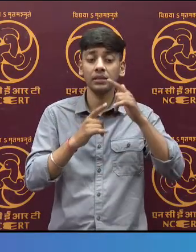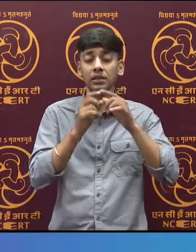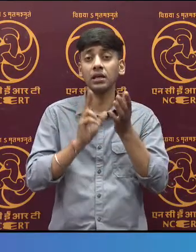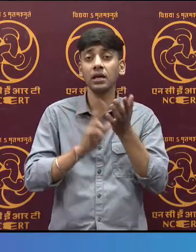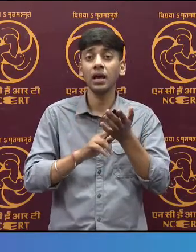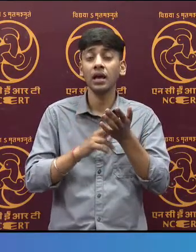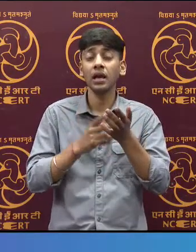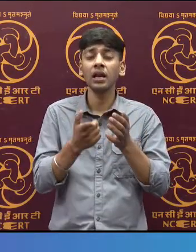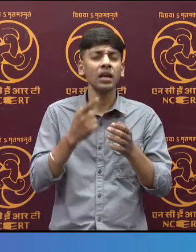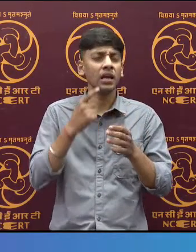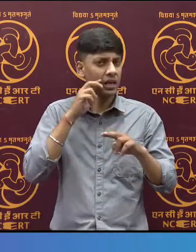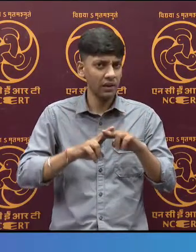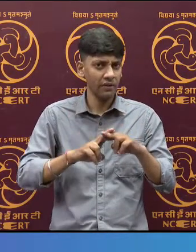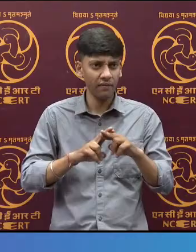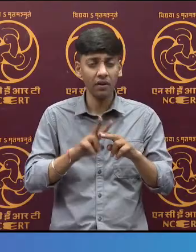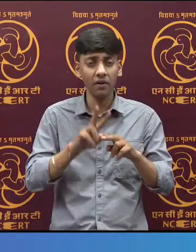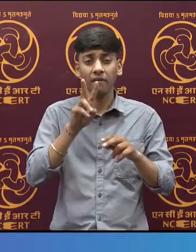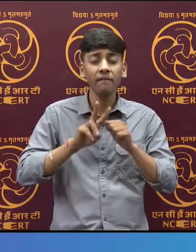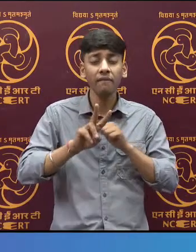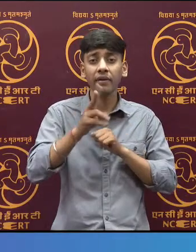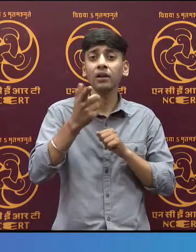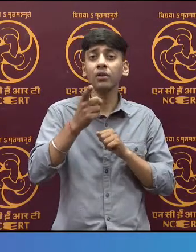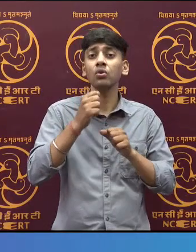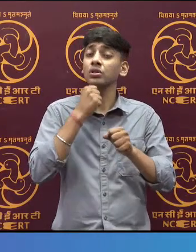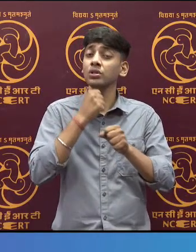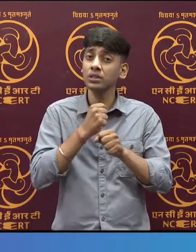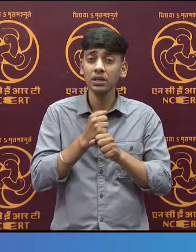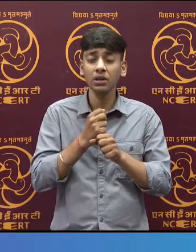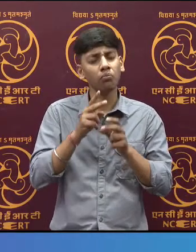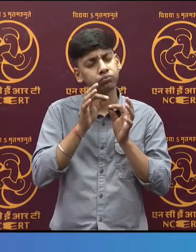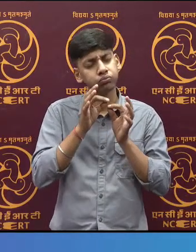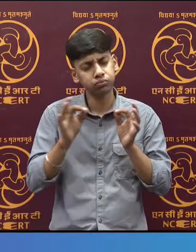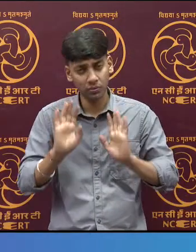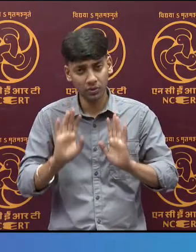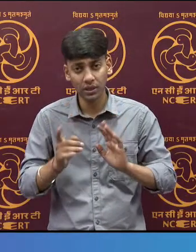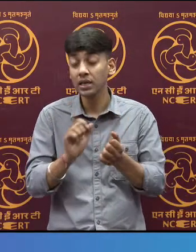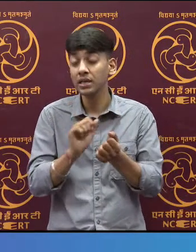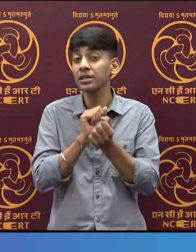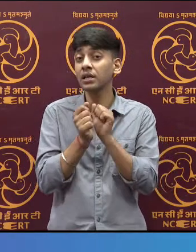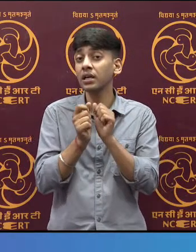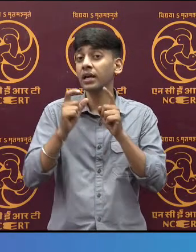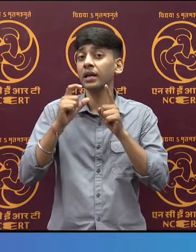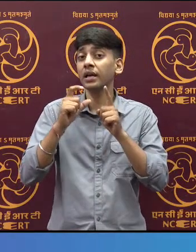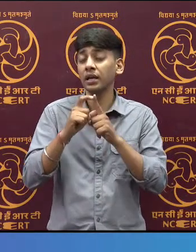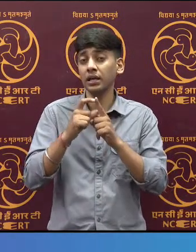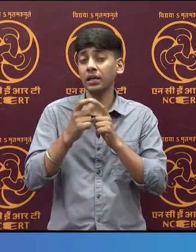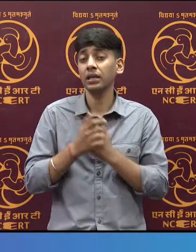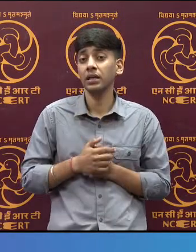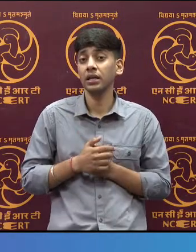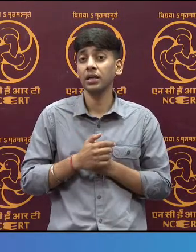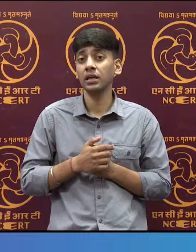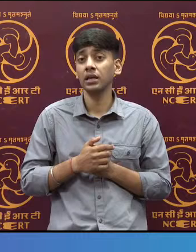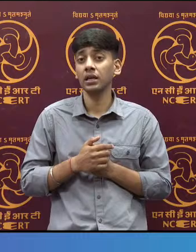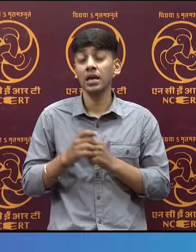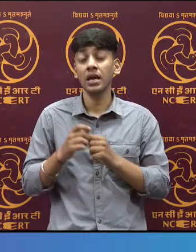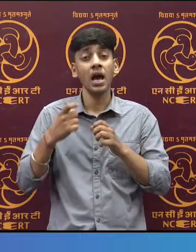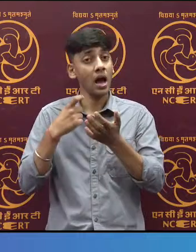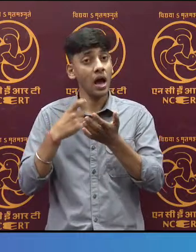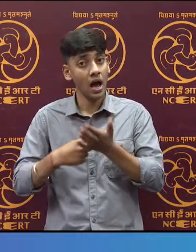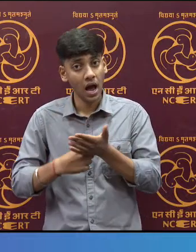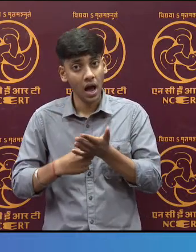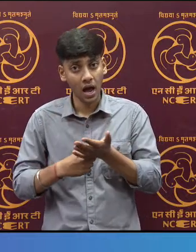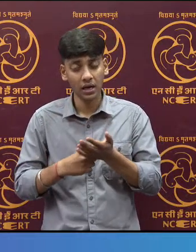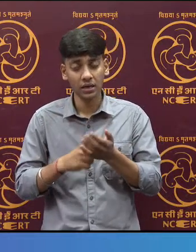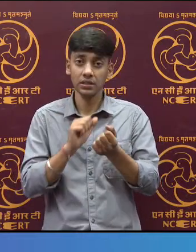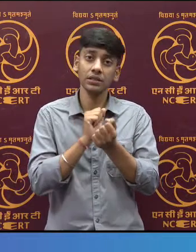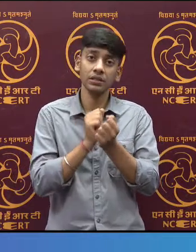of small g will come out to be a constant. Here we can replace d by capital R.